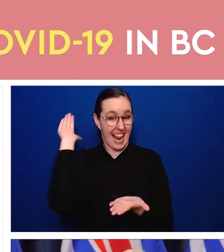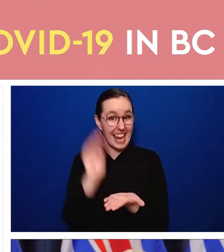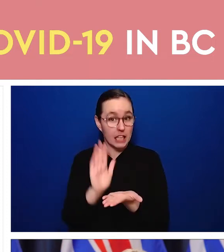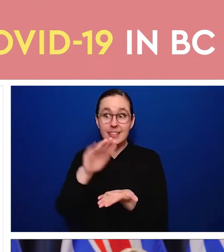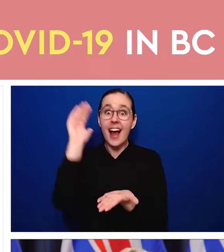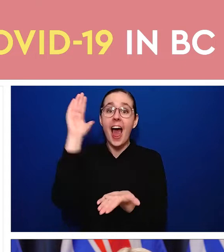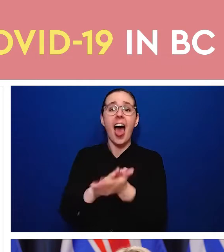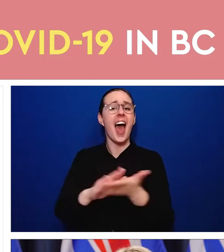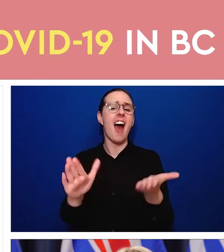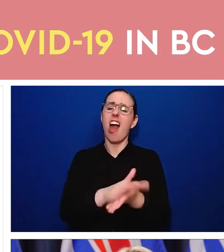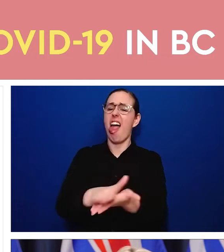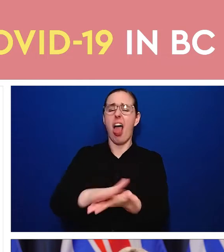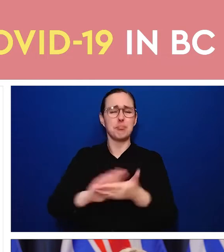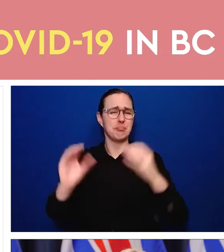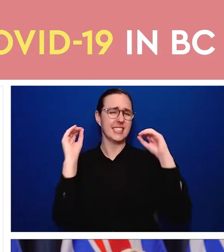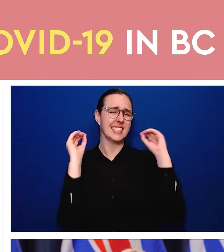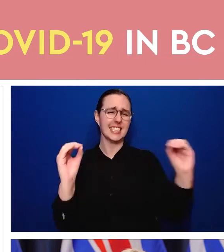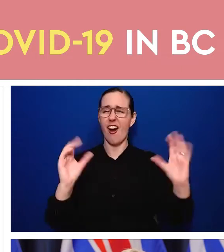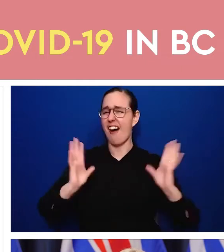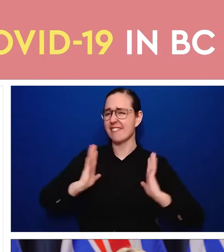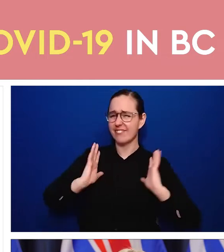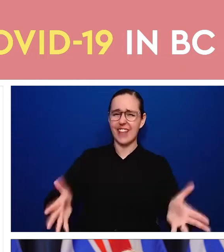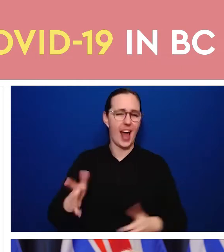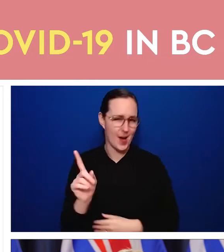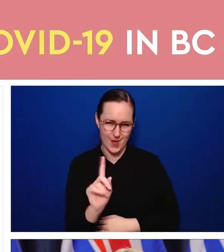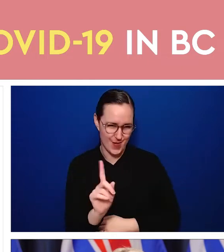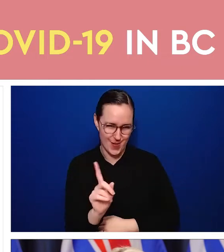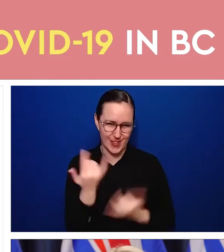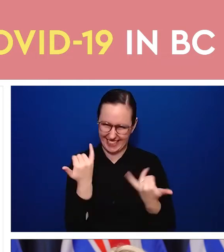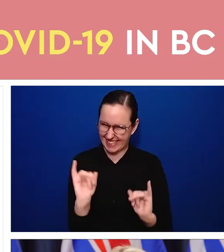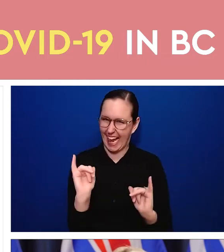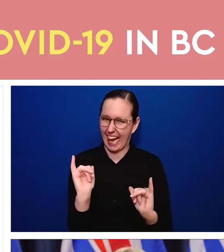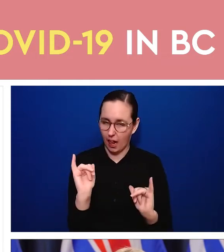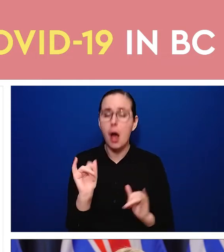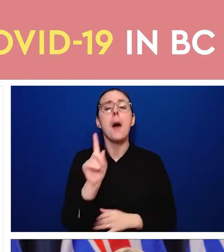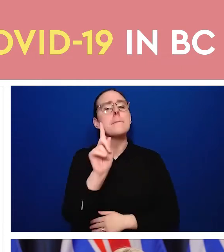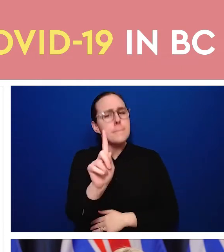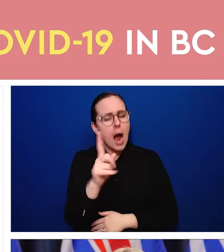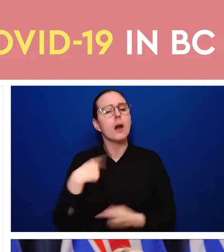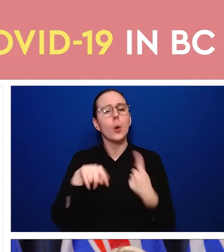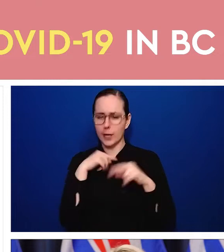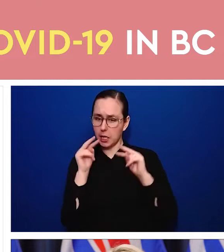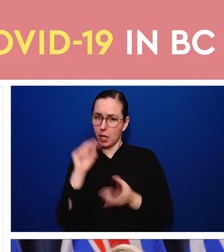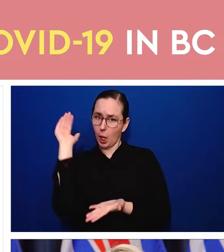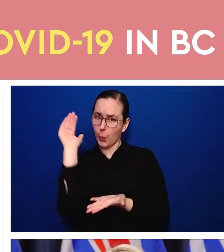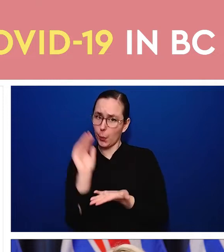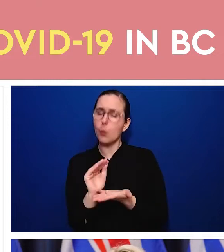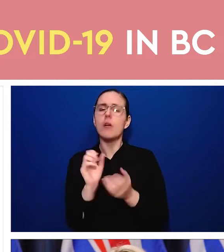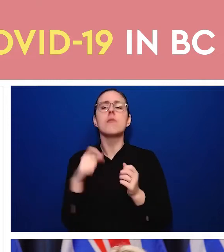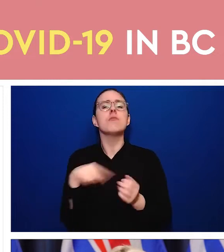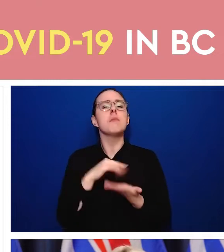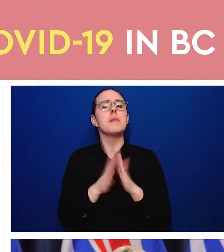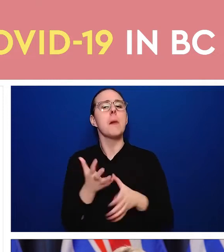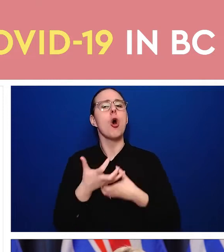feel confident that we can safely make some further changes. For many months now, we've had a number of tools in our toolkit that have helped us to